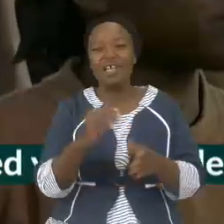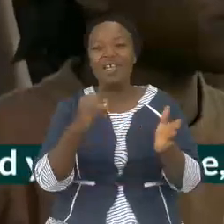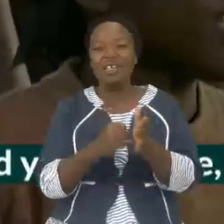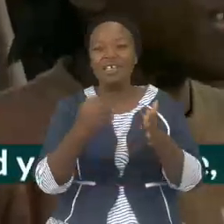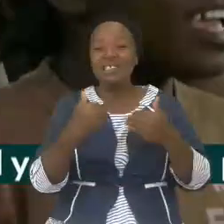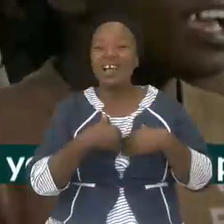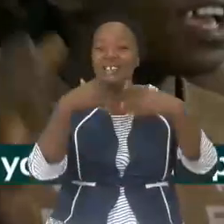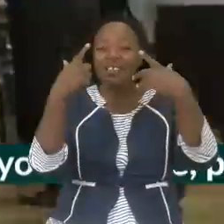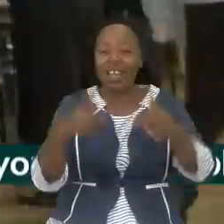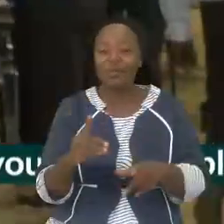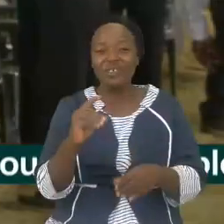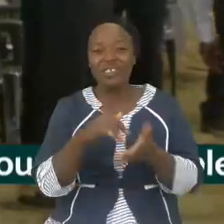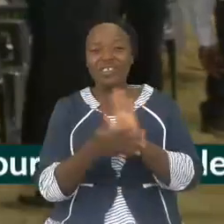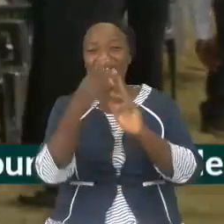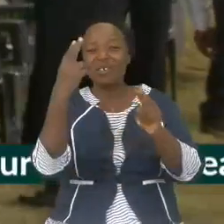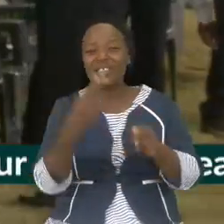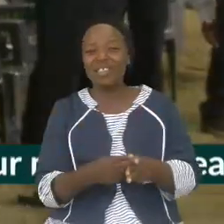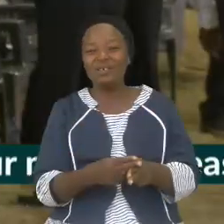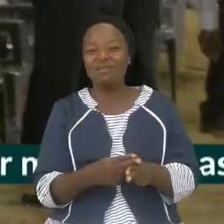is done.